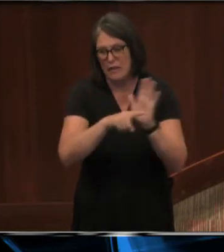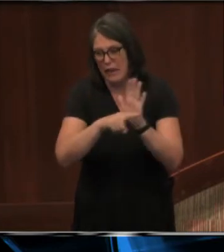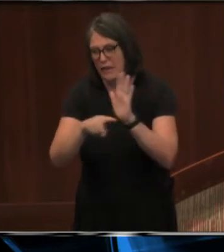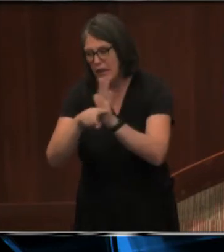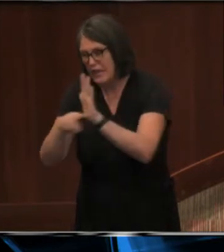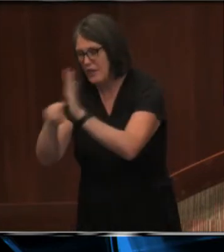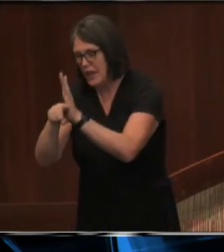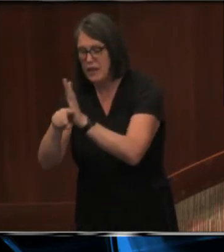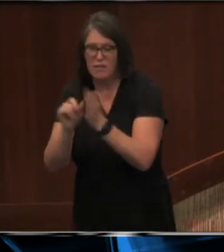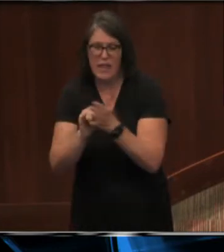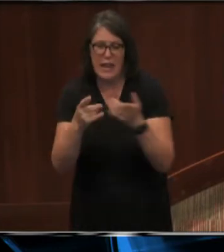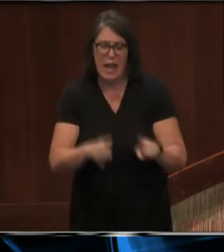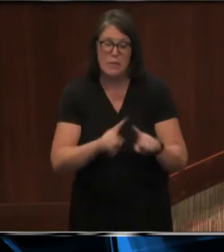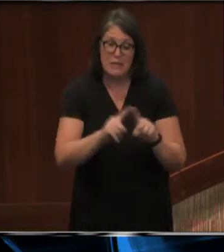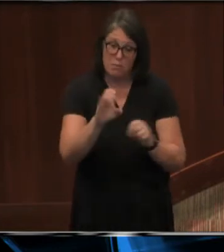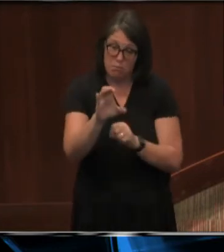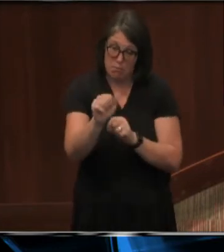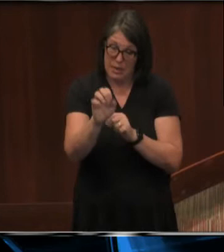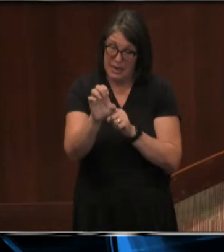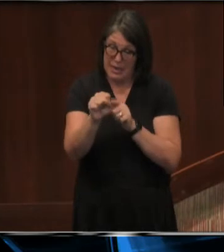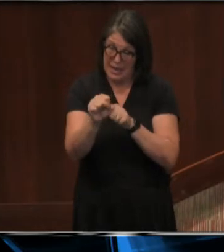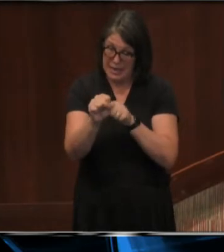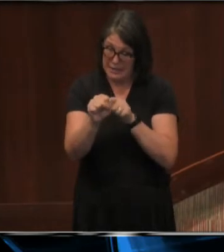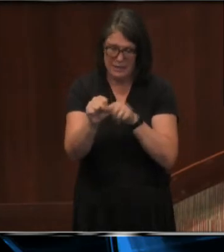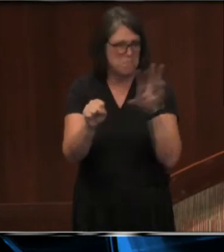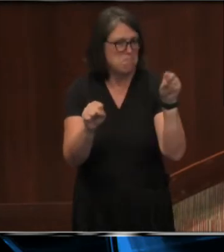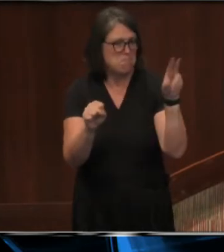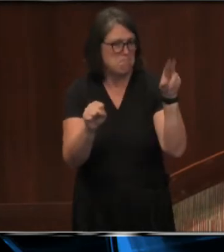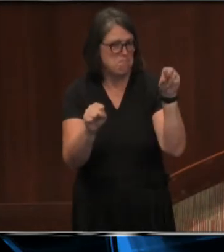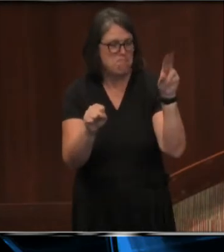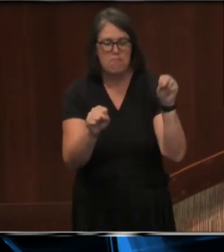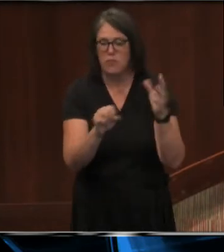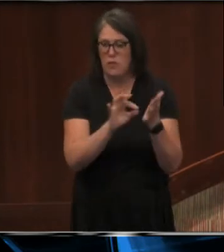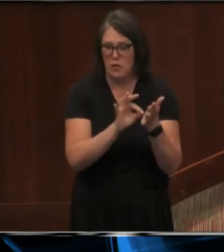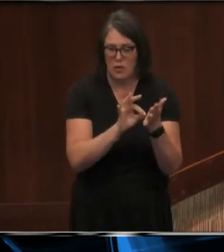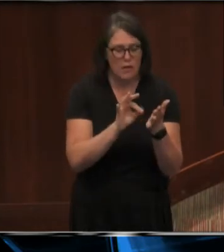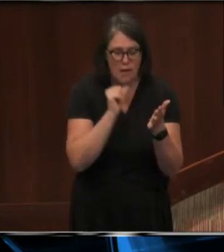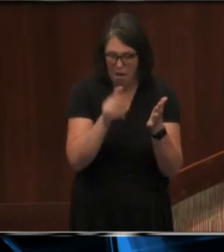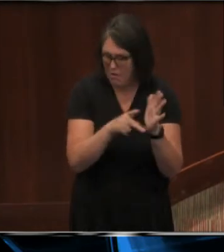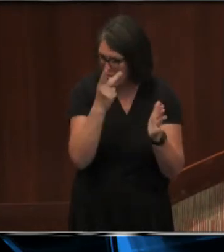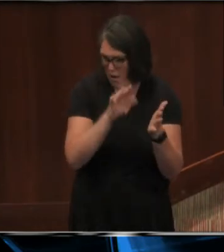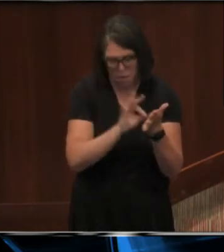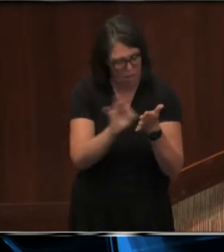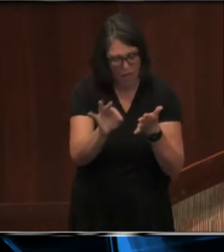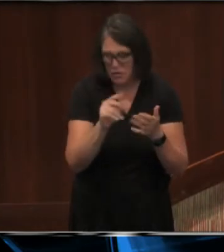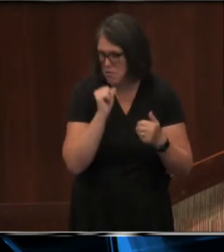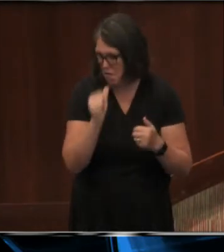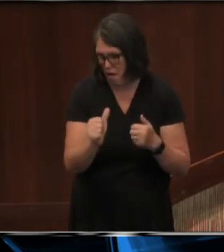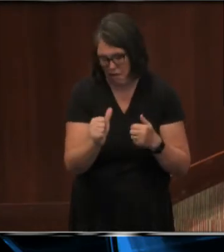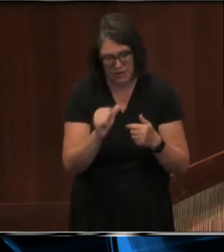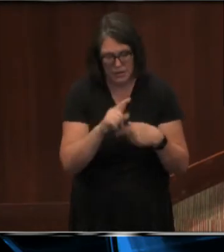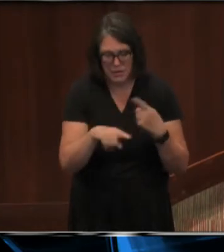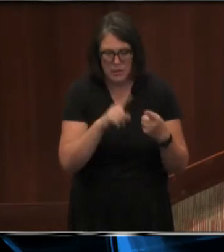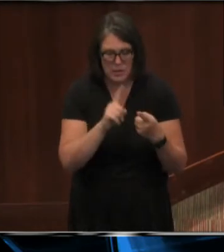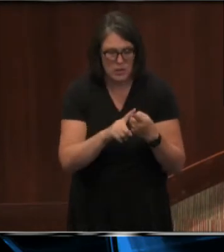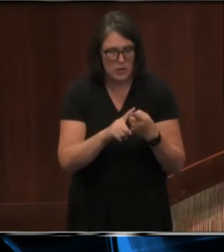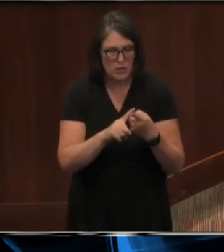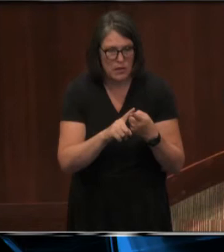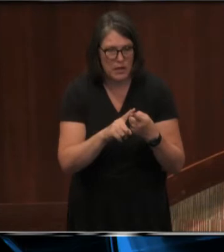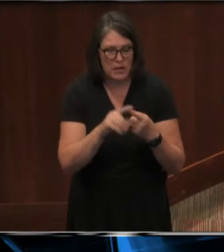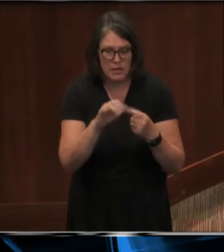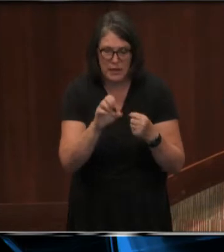But in terms of cases, no, cases are very carefully counted. They're not double counted. When cases come in from